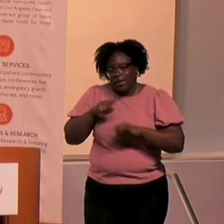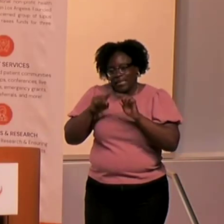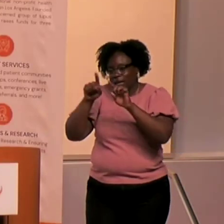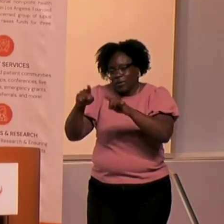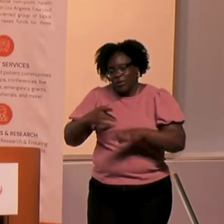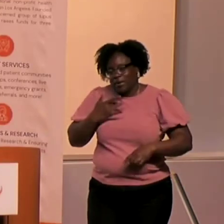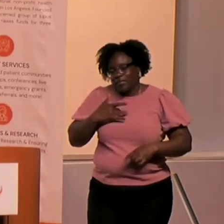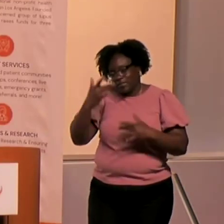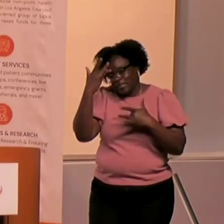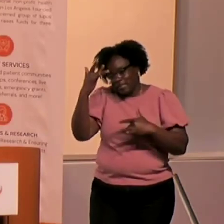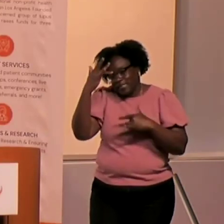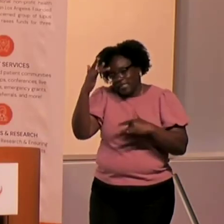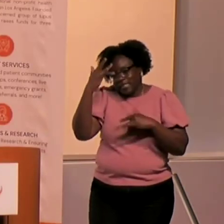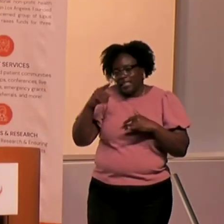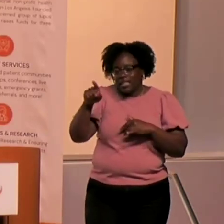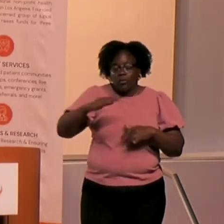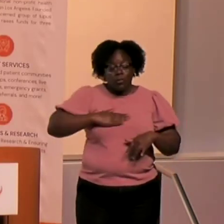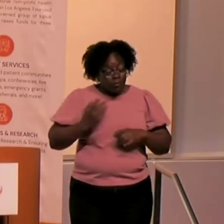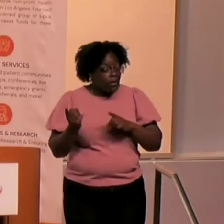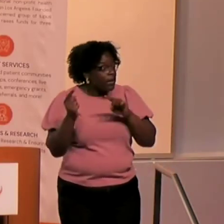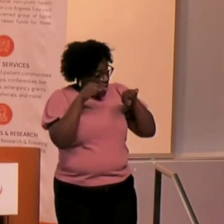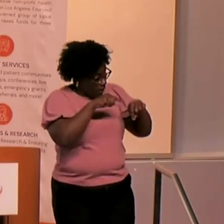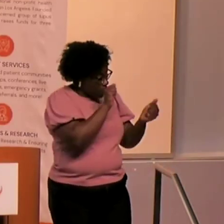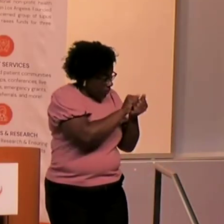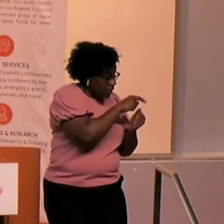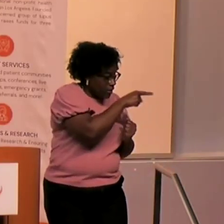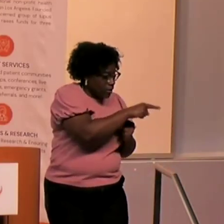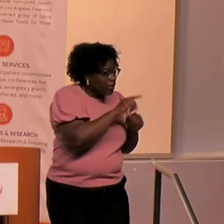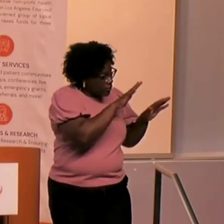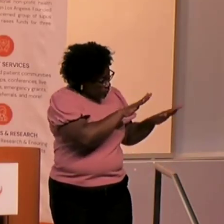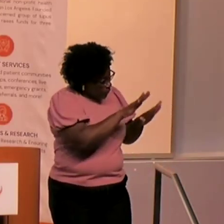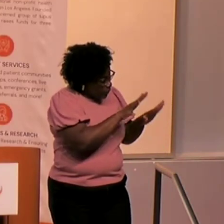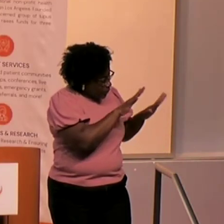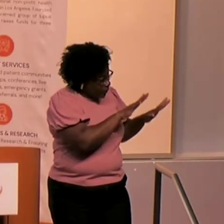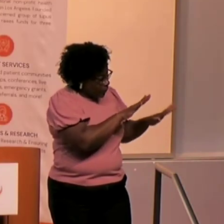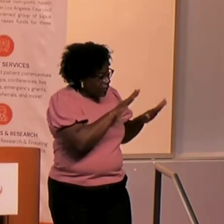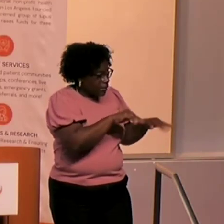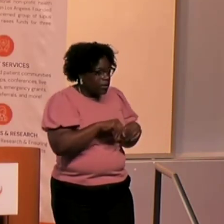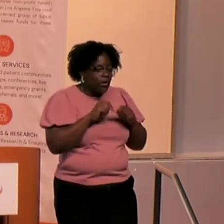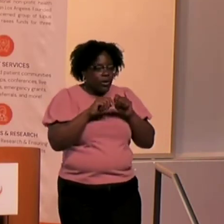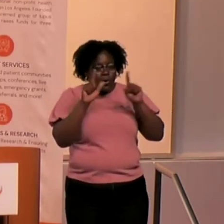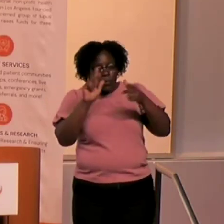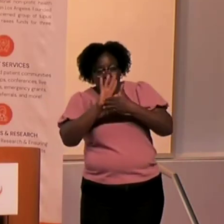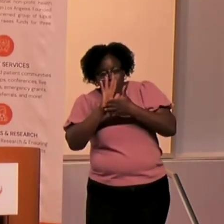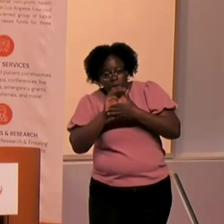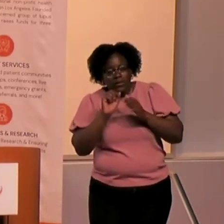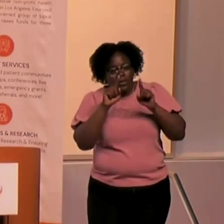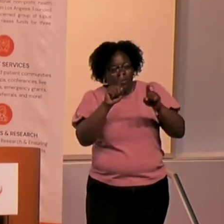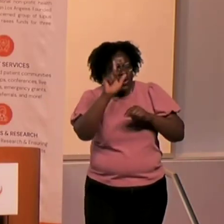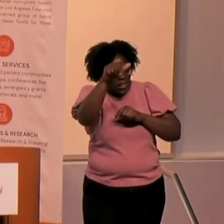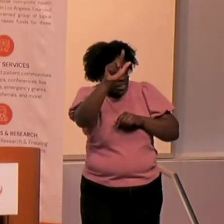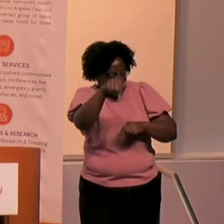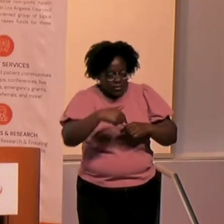well, he was willing to come to me or say, no, take your time. We can watch the movie or go to this place